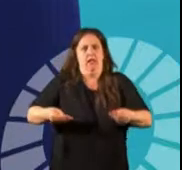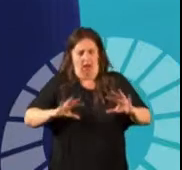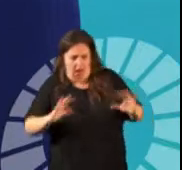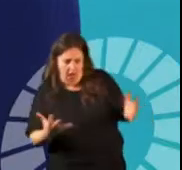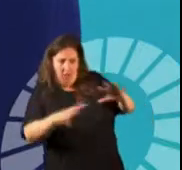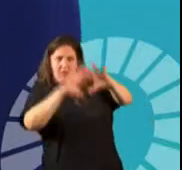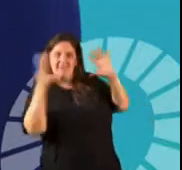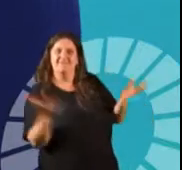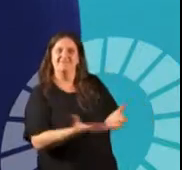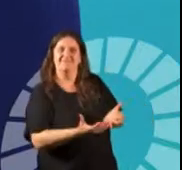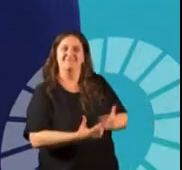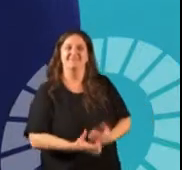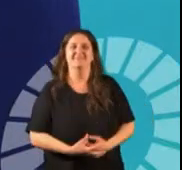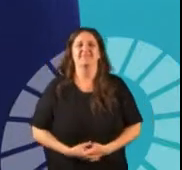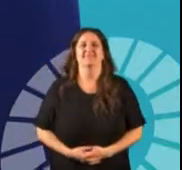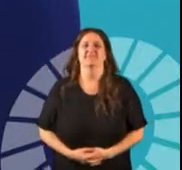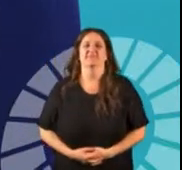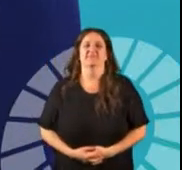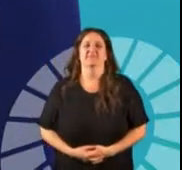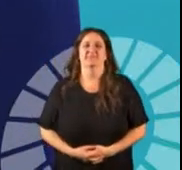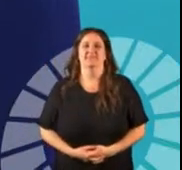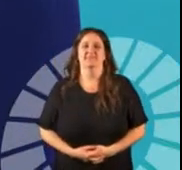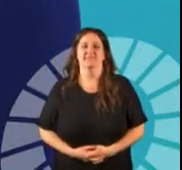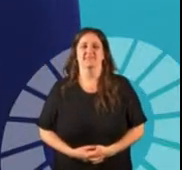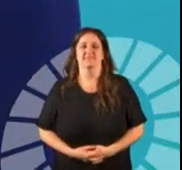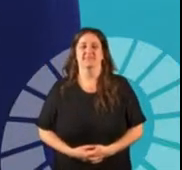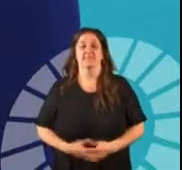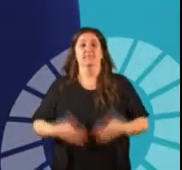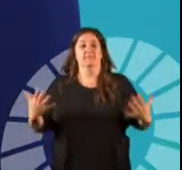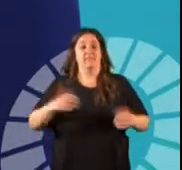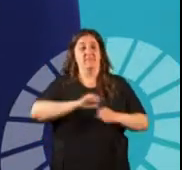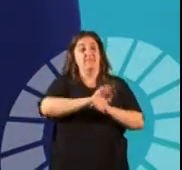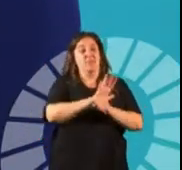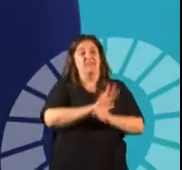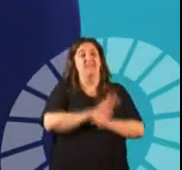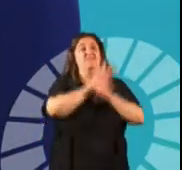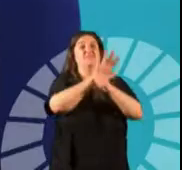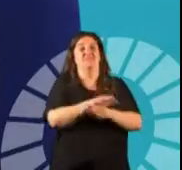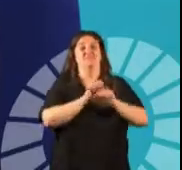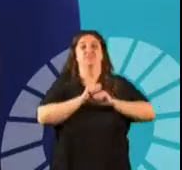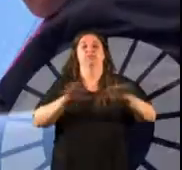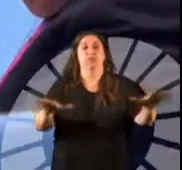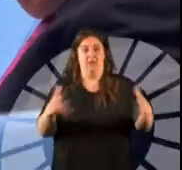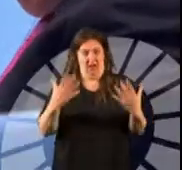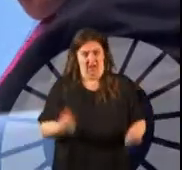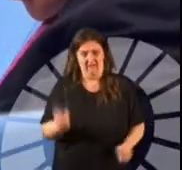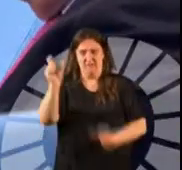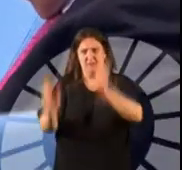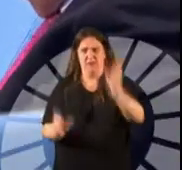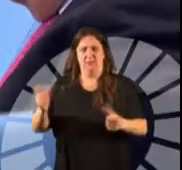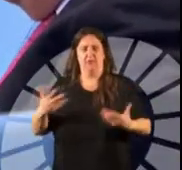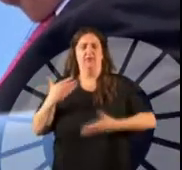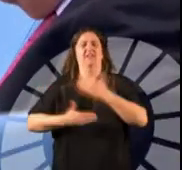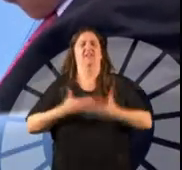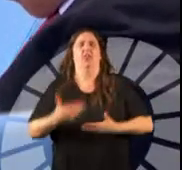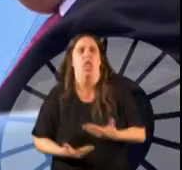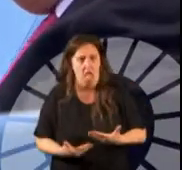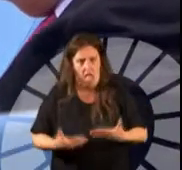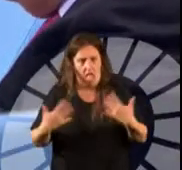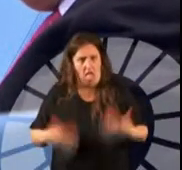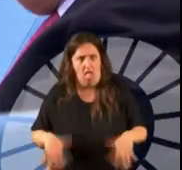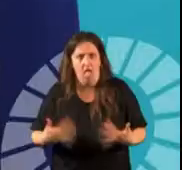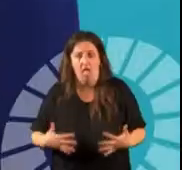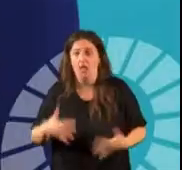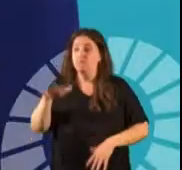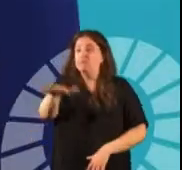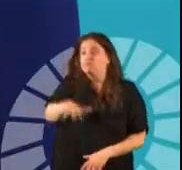the informal economy and where they're paying the price of the pandemic. And then let's stop violence